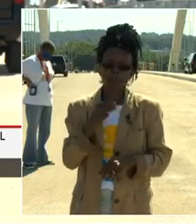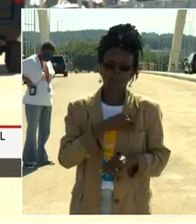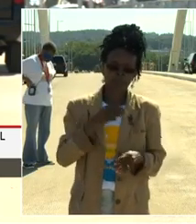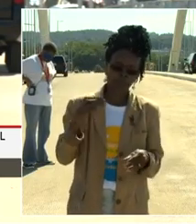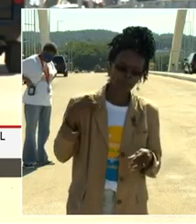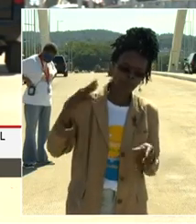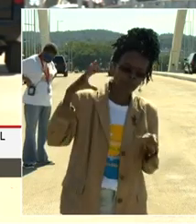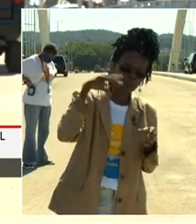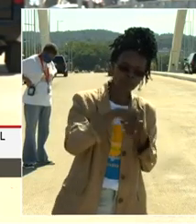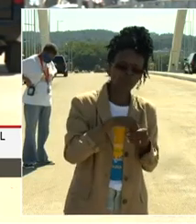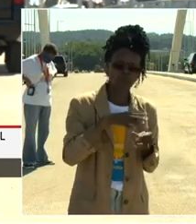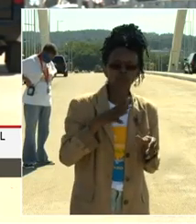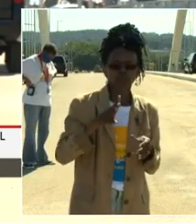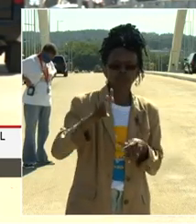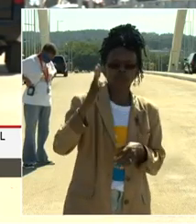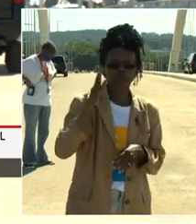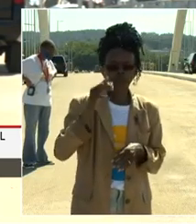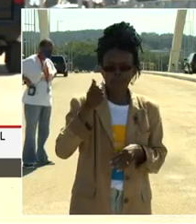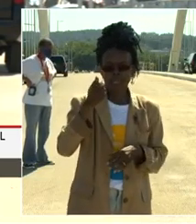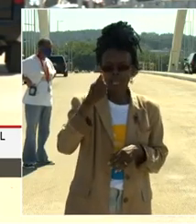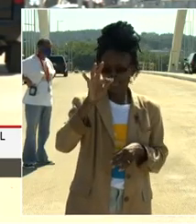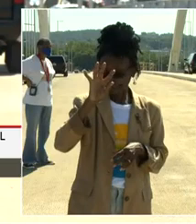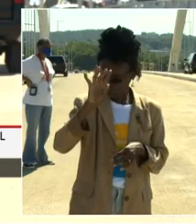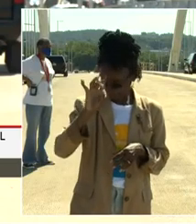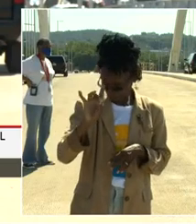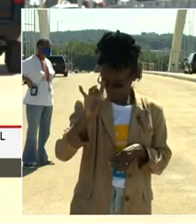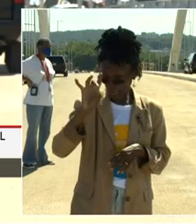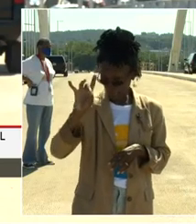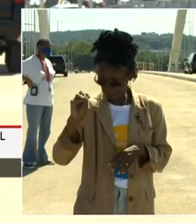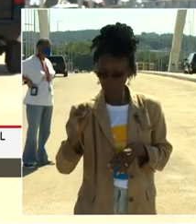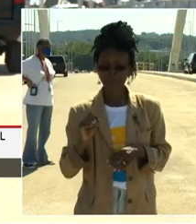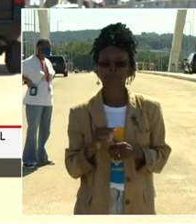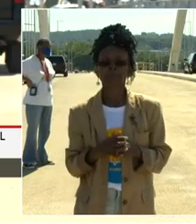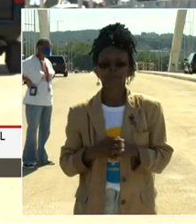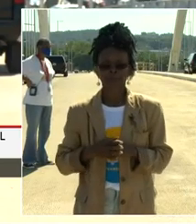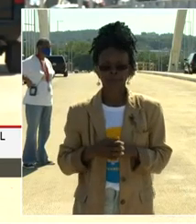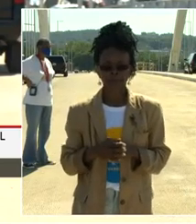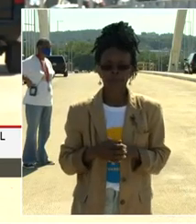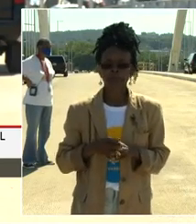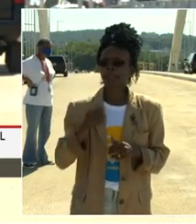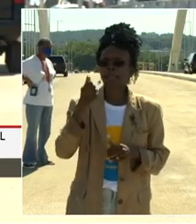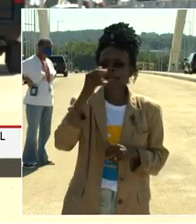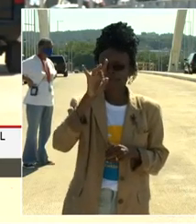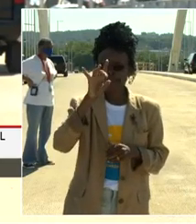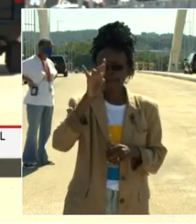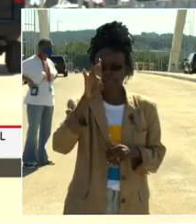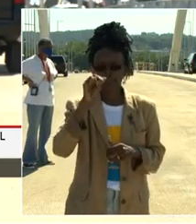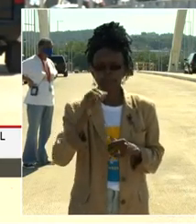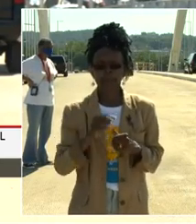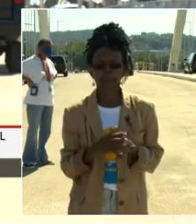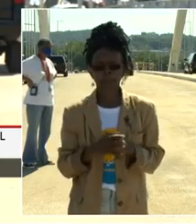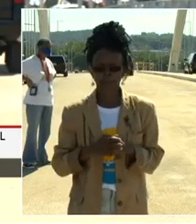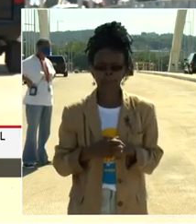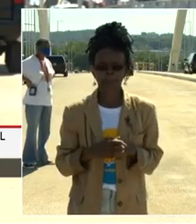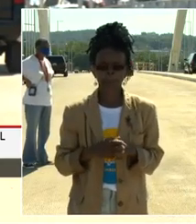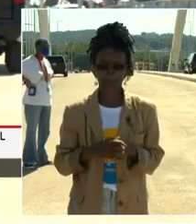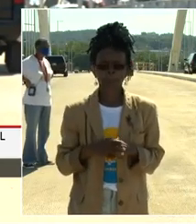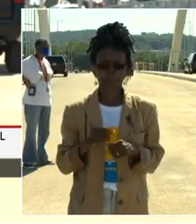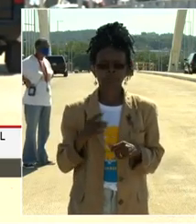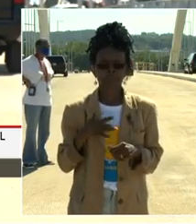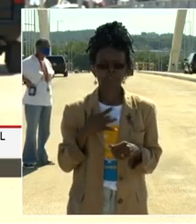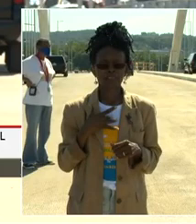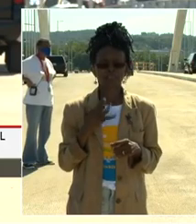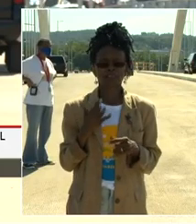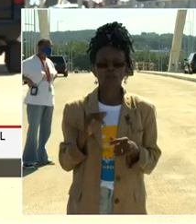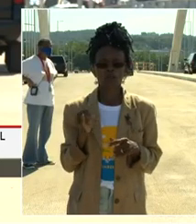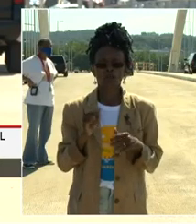today that he's looking forward to venturing out of his study at Cedar Hill early, a few days next summer, to walk across the bridge to catch an